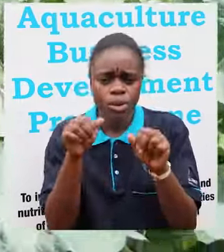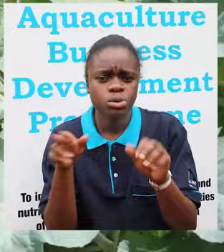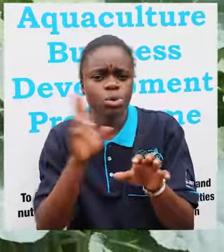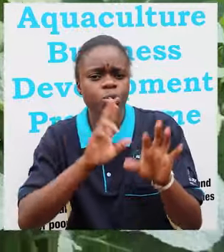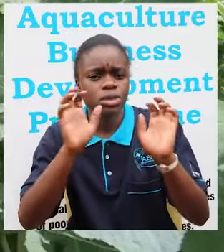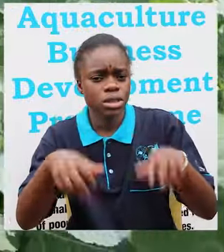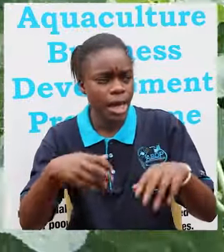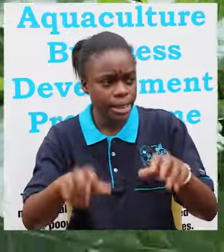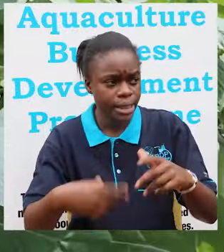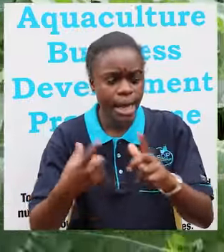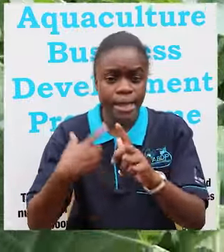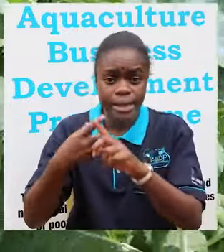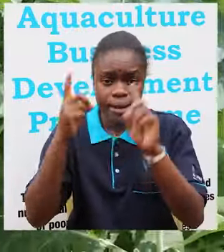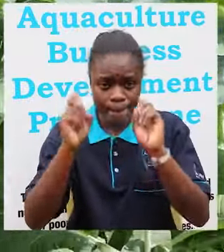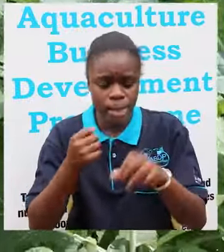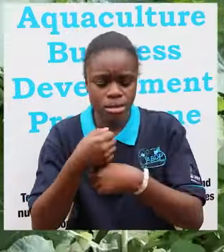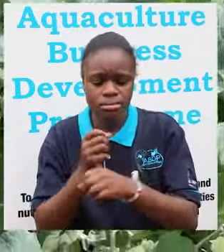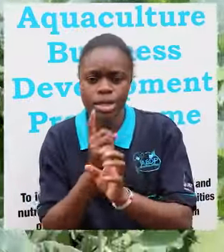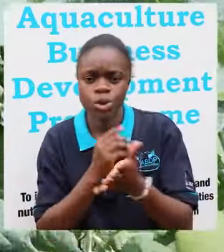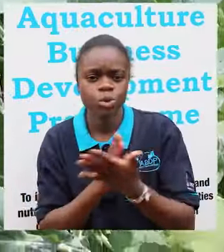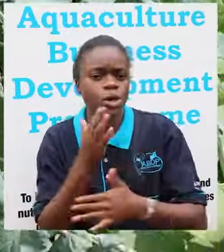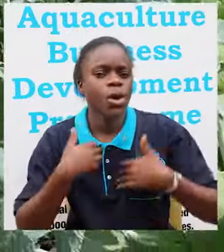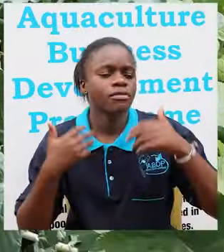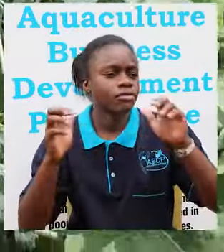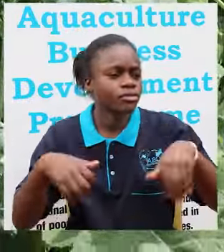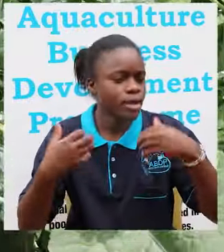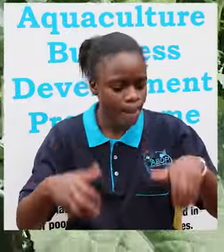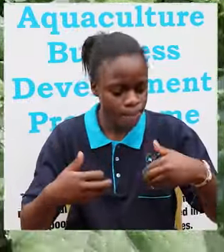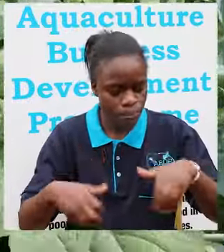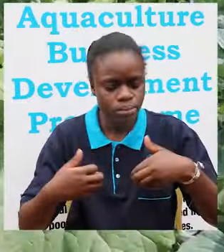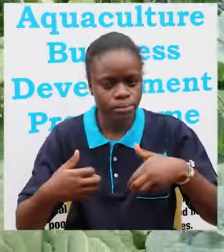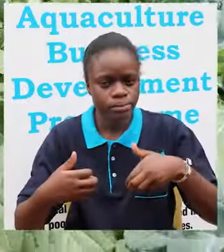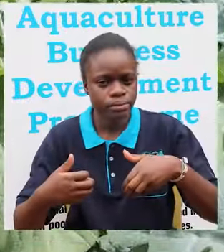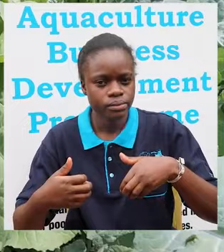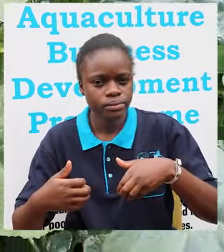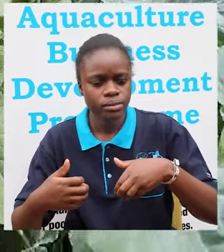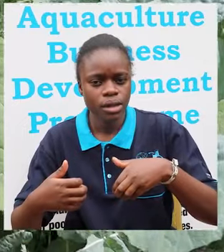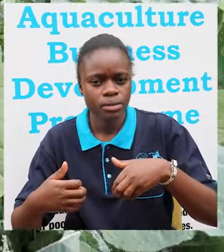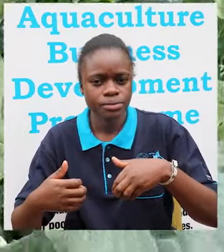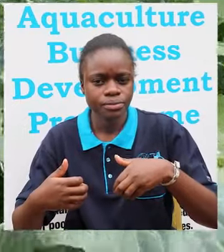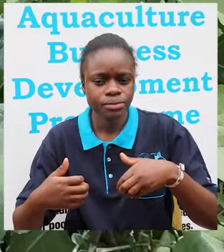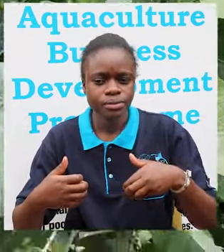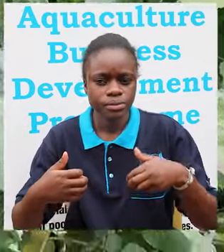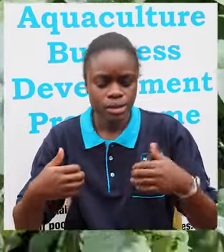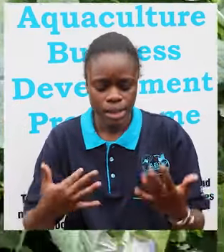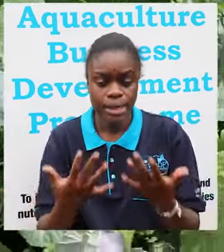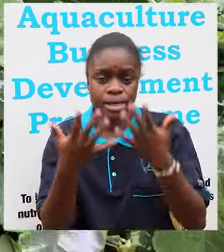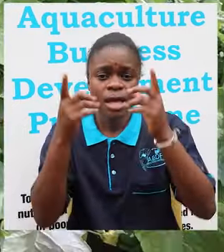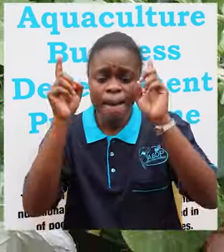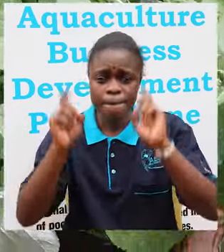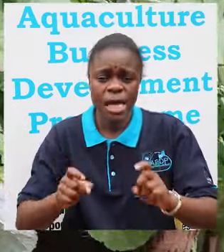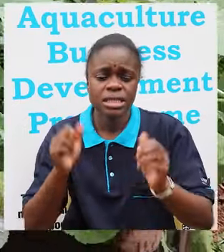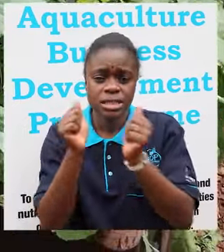there, and you make sure you firm them. You step on them until they are firm, and the grass should be around 10 to